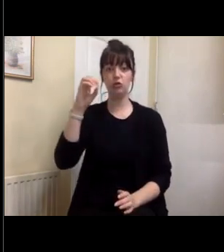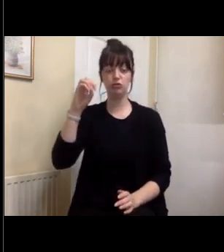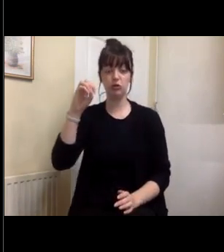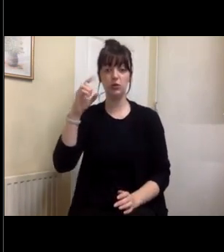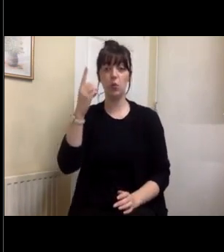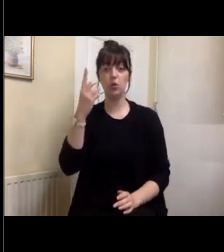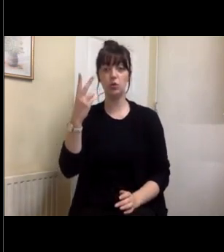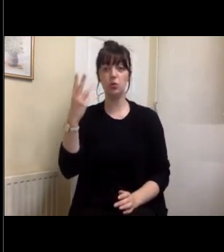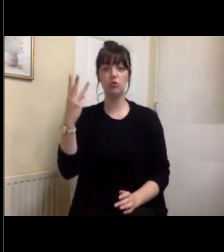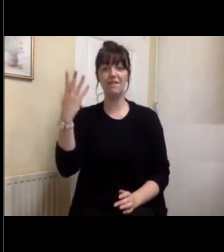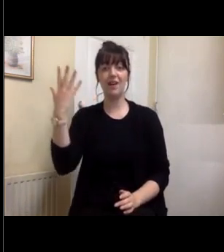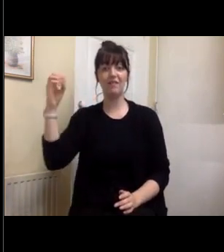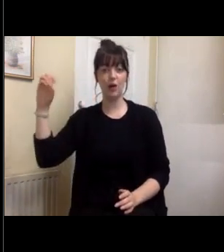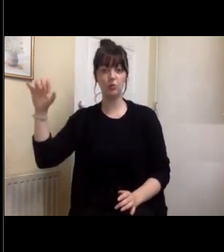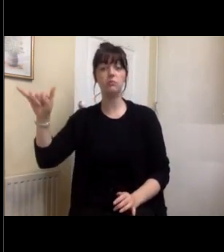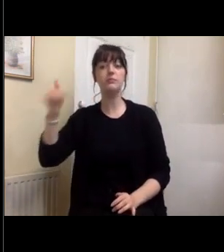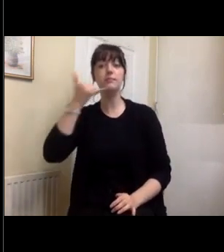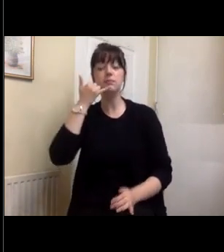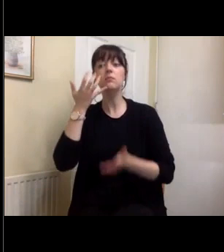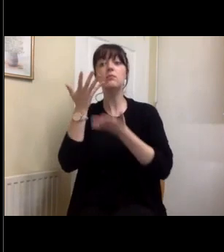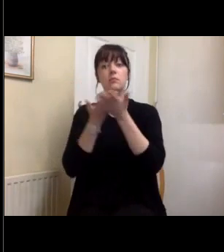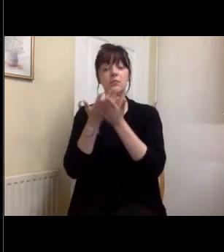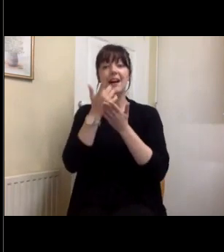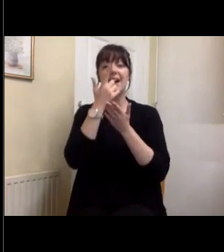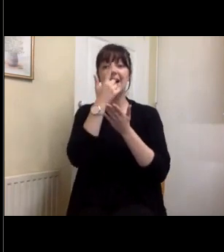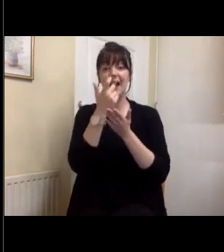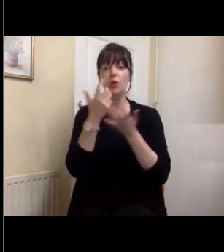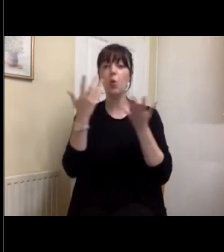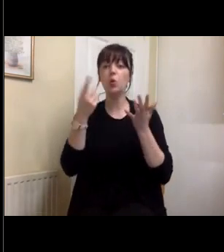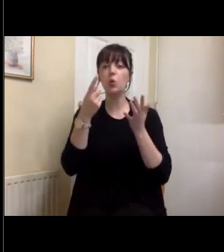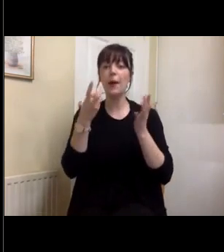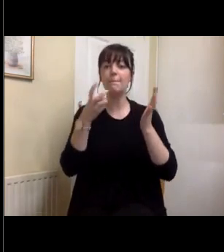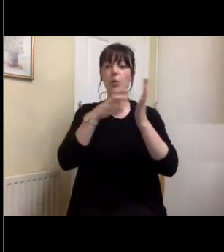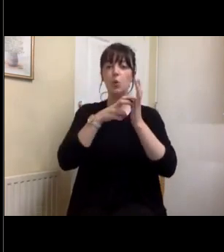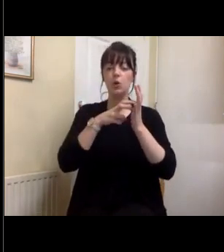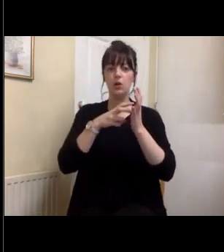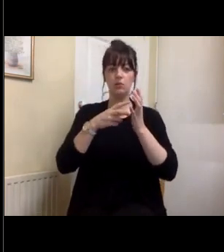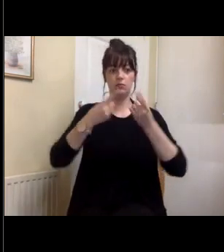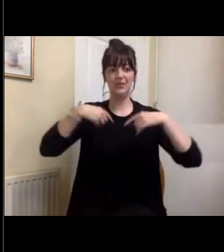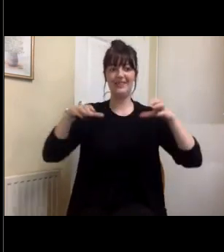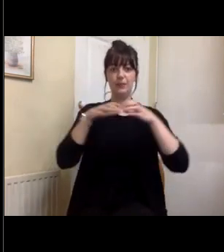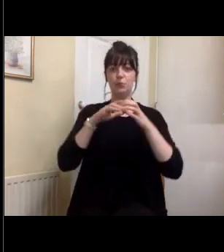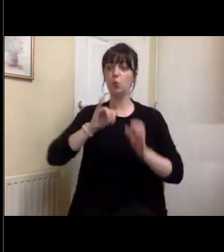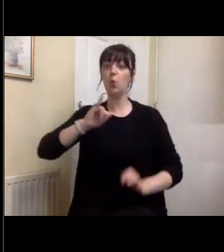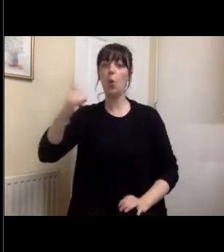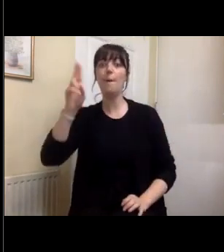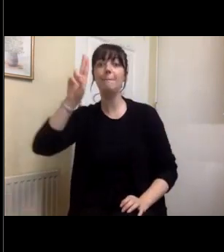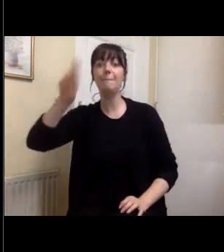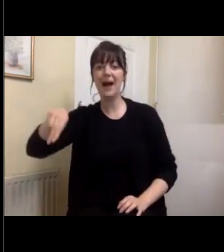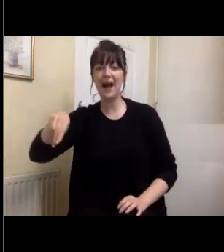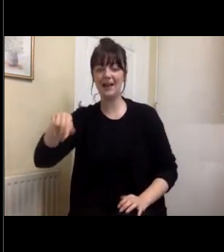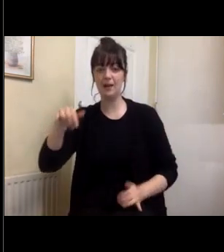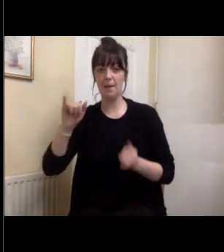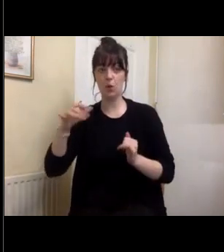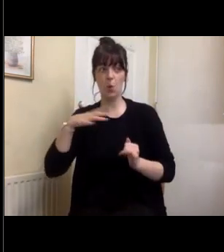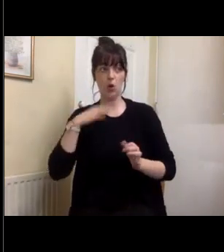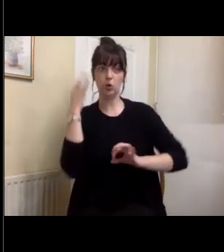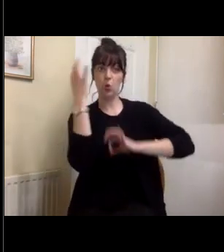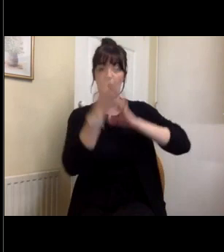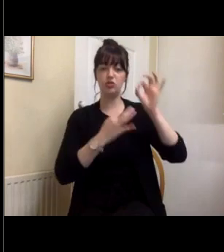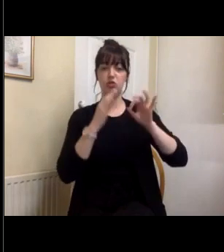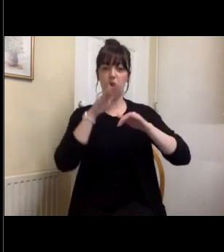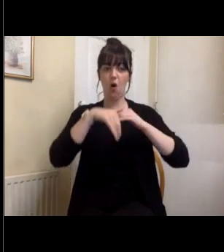123 5000. You can also schedule a callback with a member of the team to ask any question that you might have regarding any of